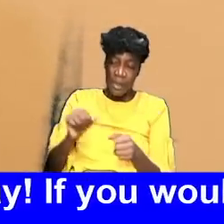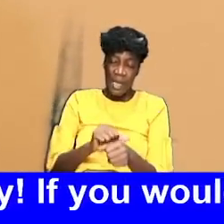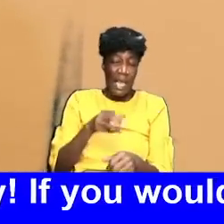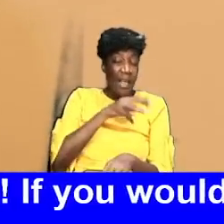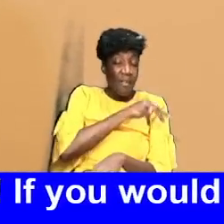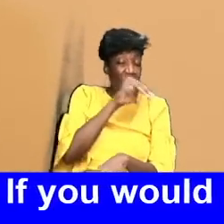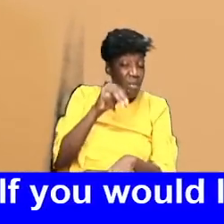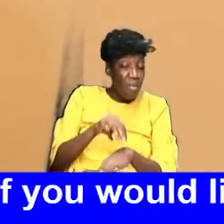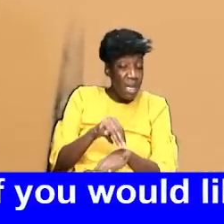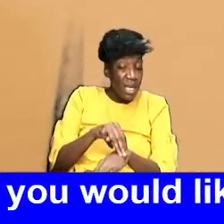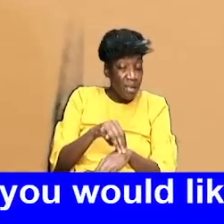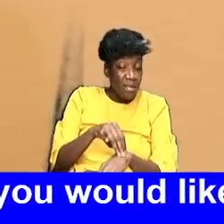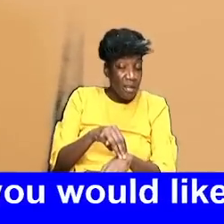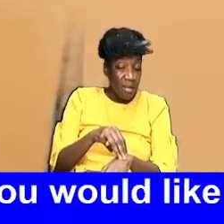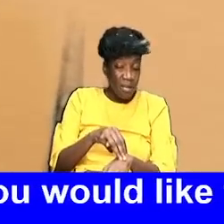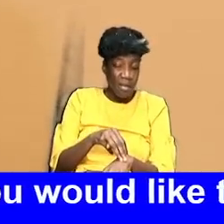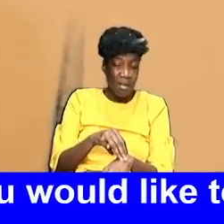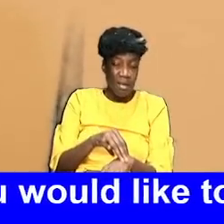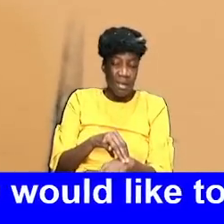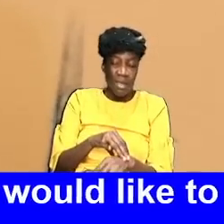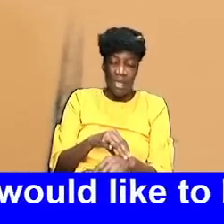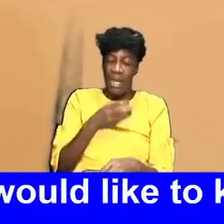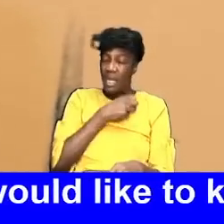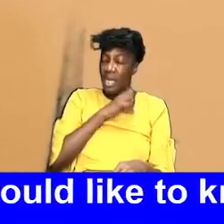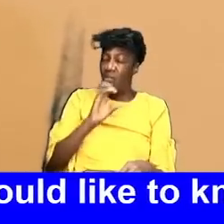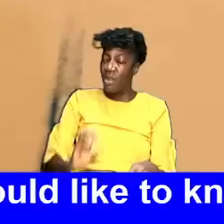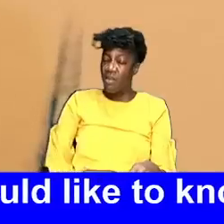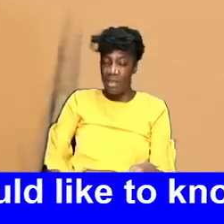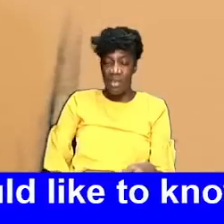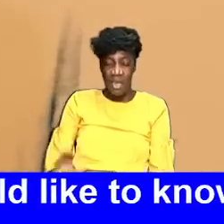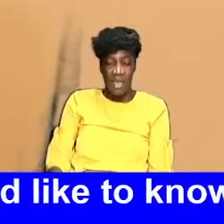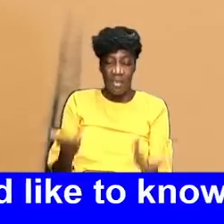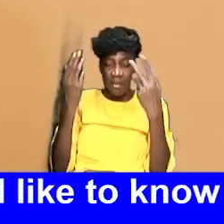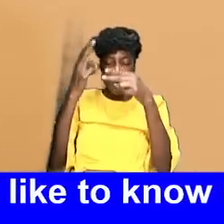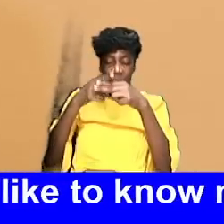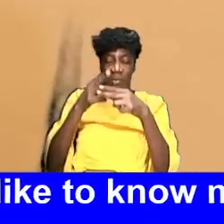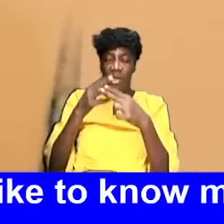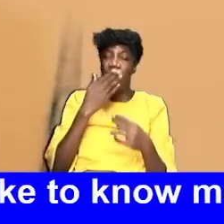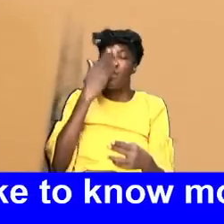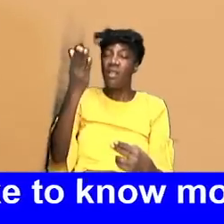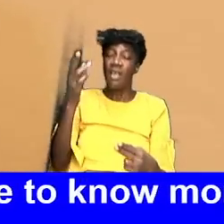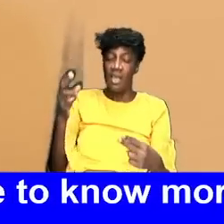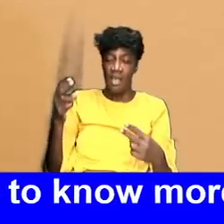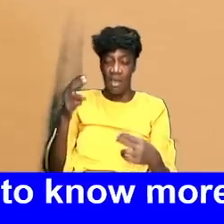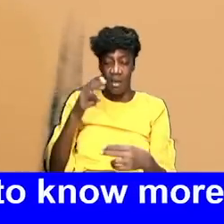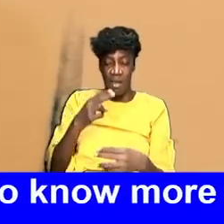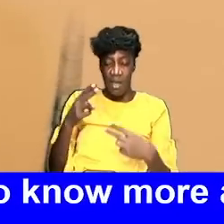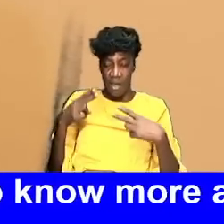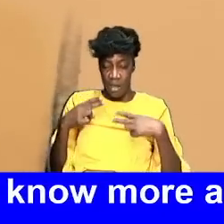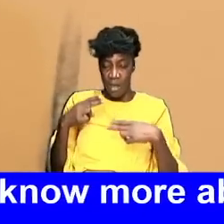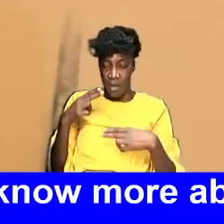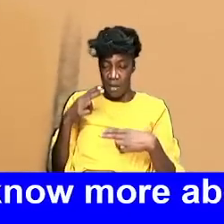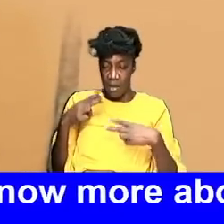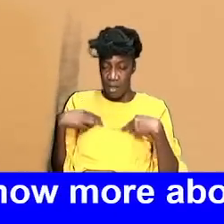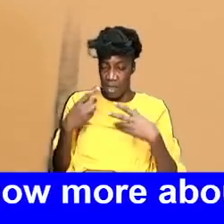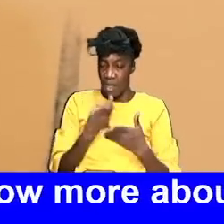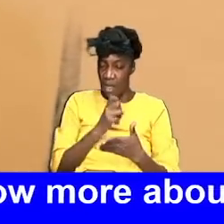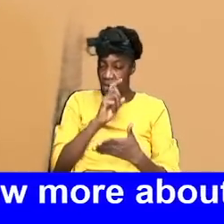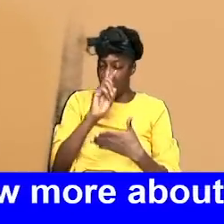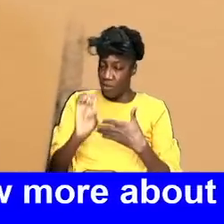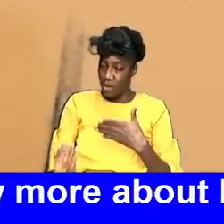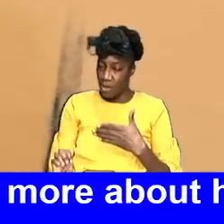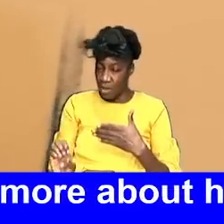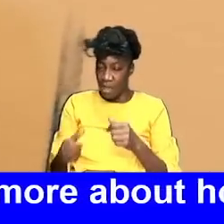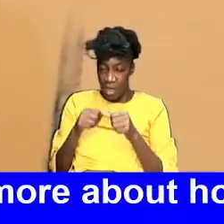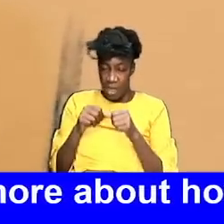saint in the mighty and the most exalted name of Jesus. We thank you one more time for what you have done. Be blessed. Continue to bless us.